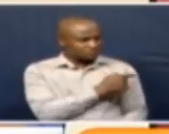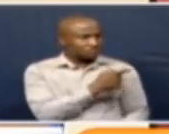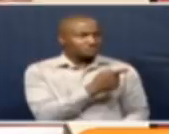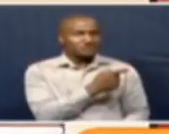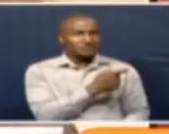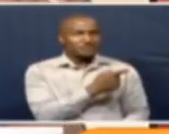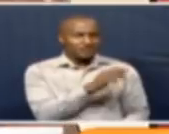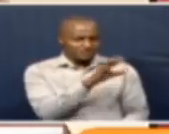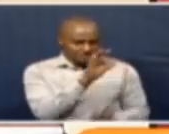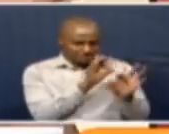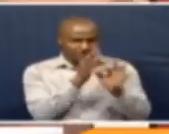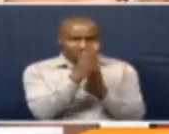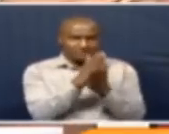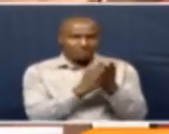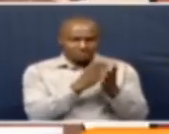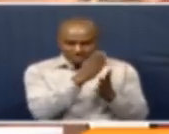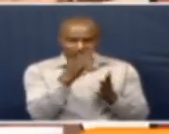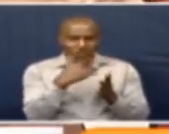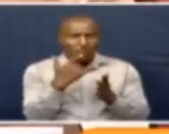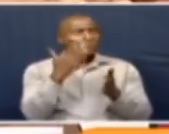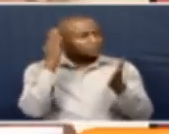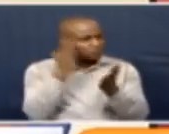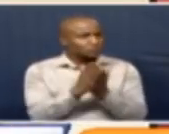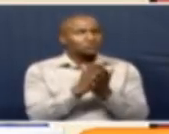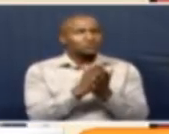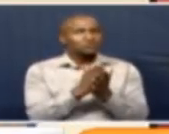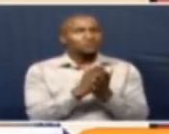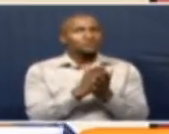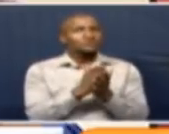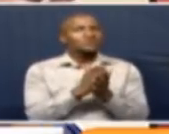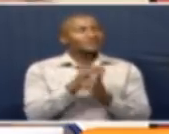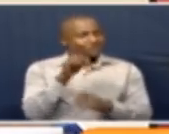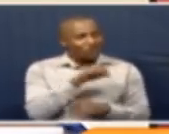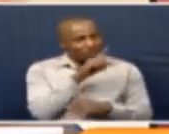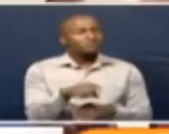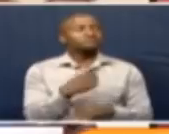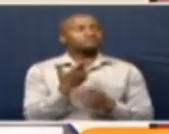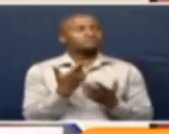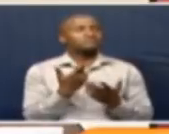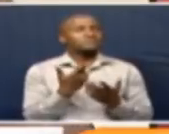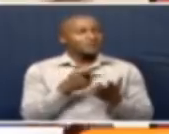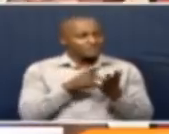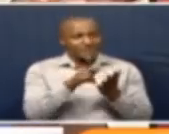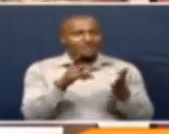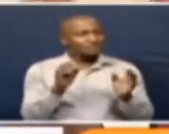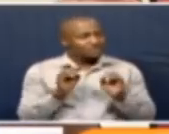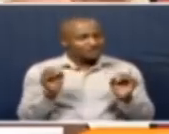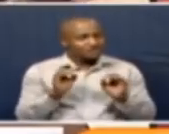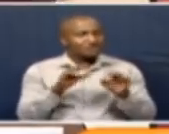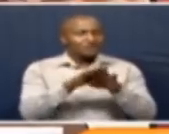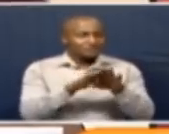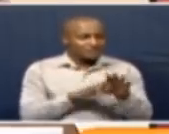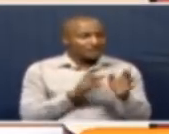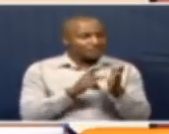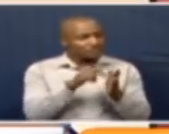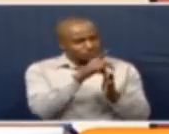out agencies, the middlemen, as the ones who are actually behind all of this, you know, the lack of payment, the delayed payment.